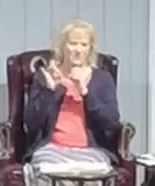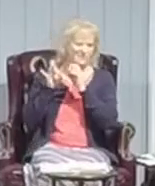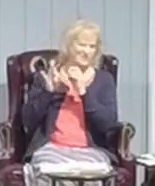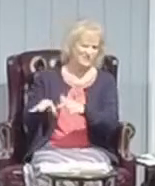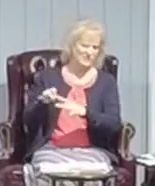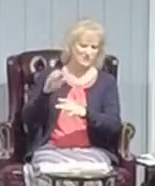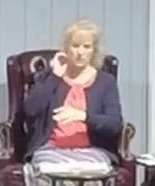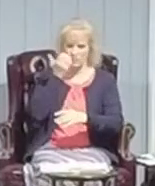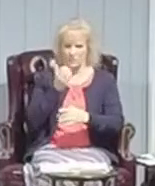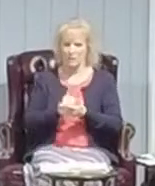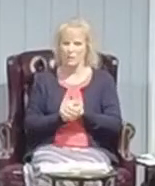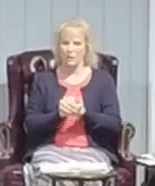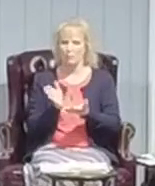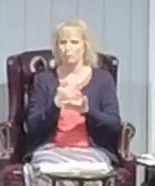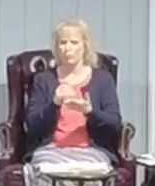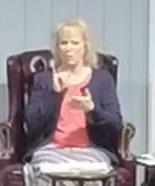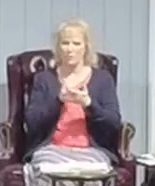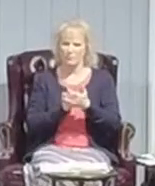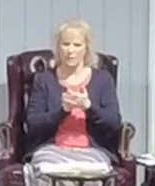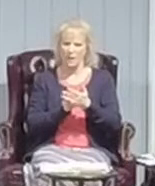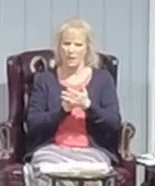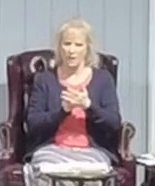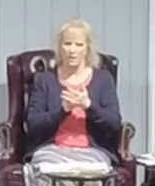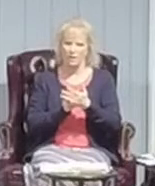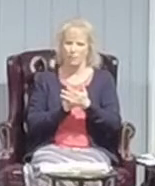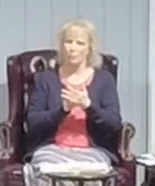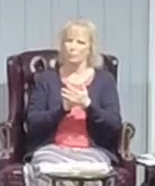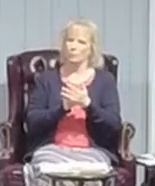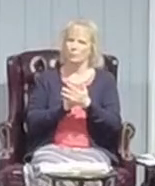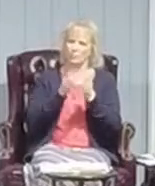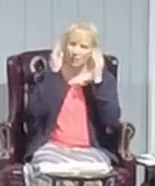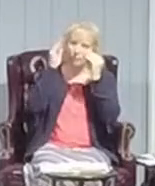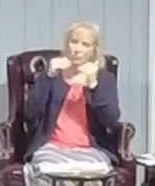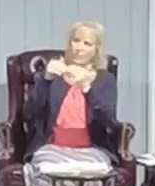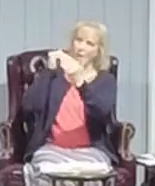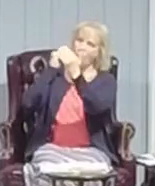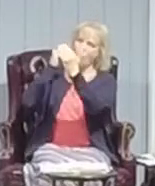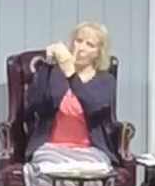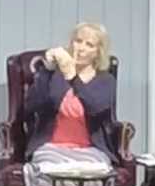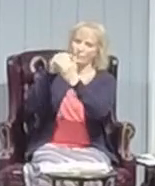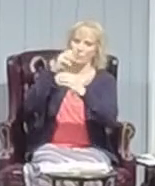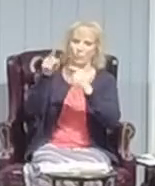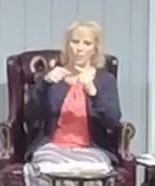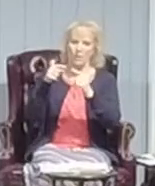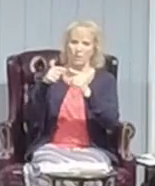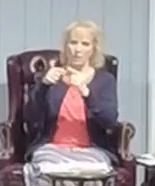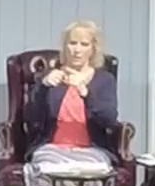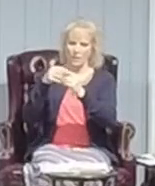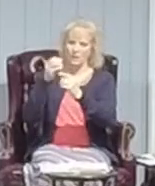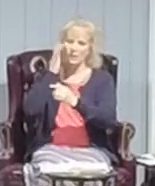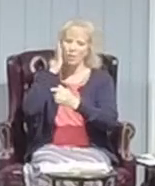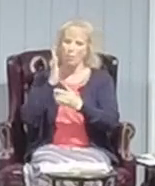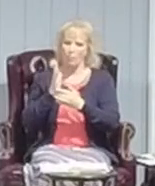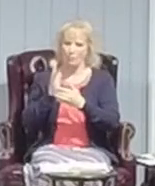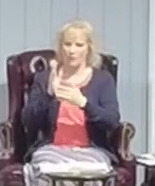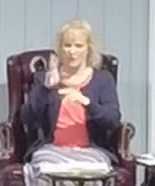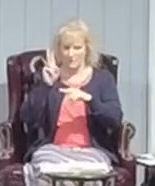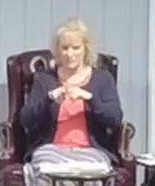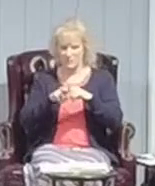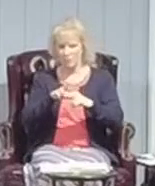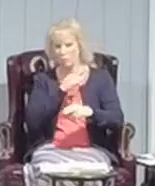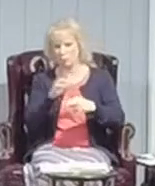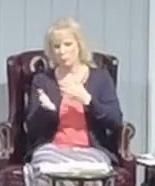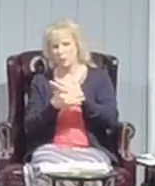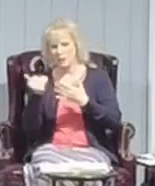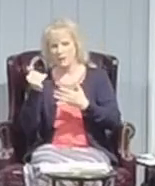of that had to be that arrival when he got home and he was able to sit down on the right hand of the Father,